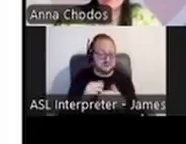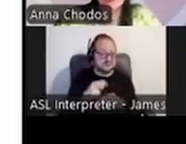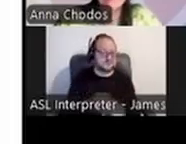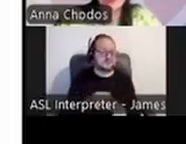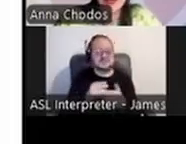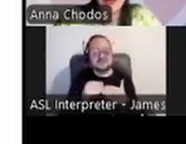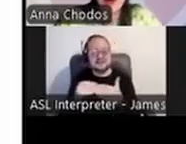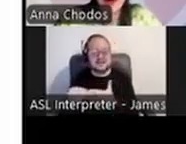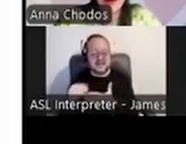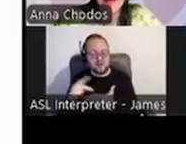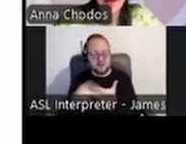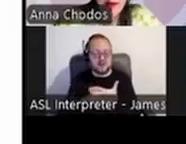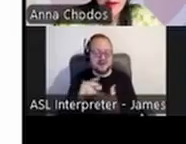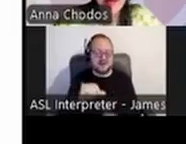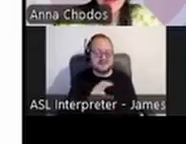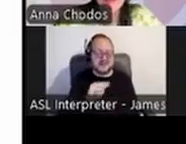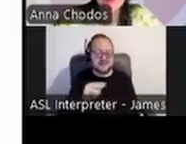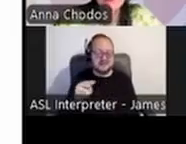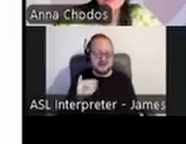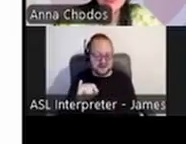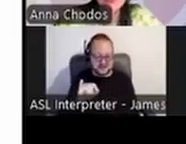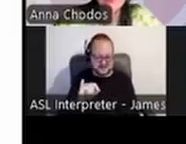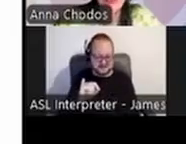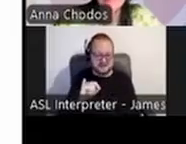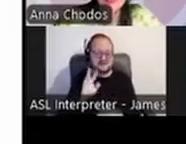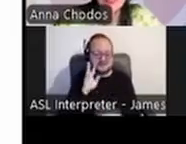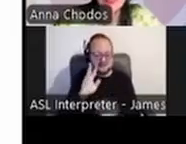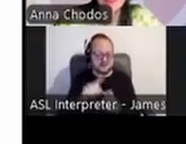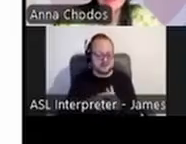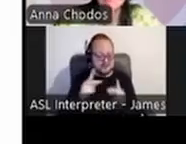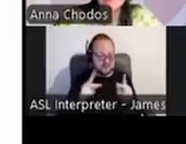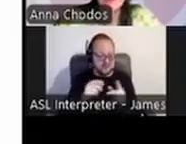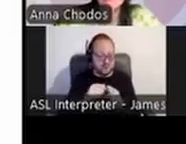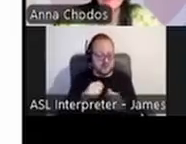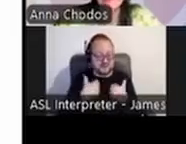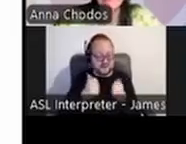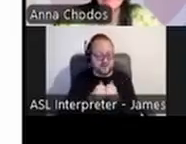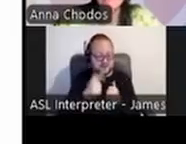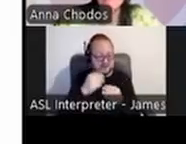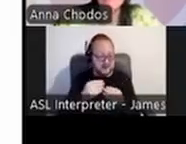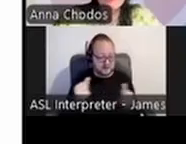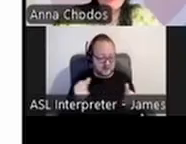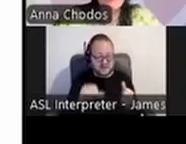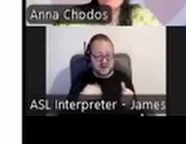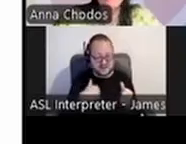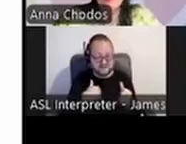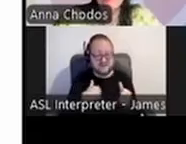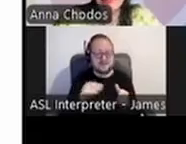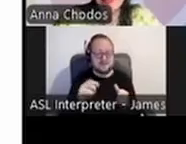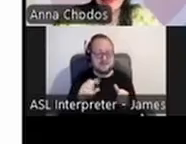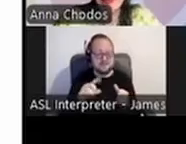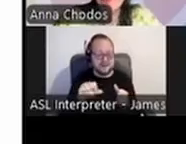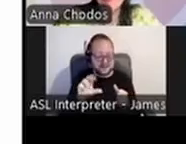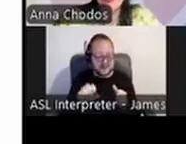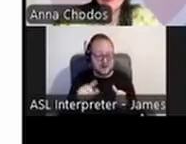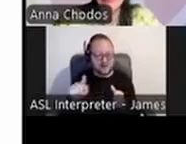program for people living with dementia and who have Medicare. And they are requiring that caregivers be identified,